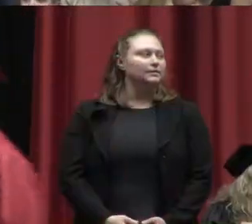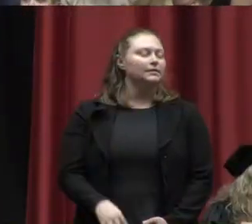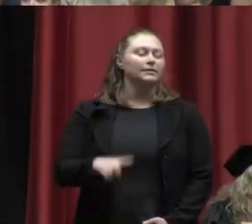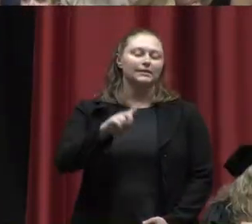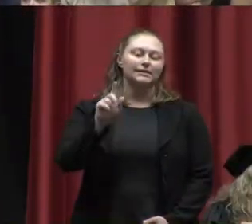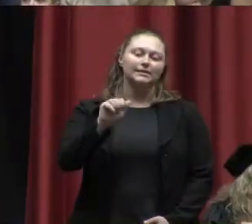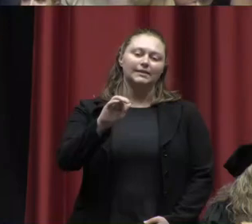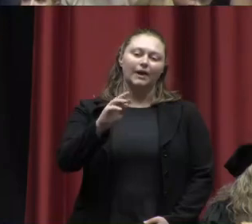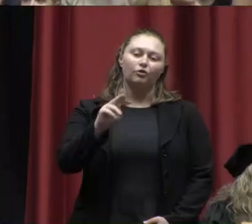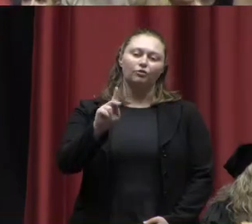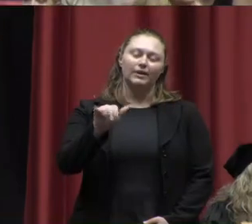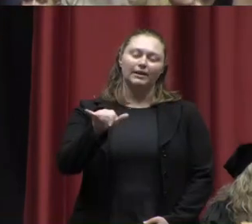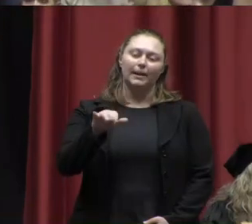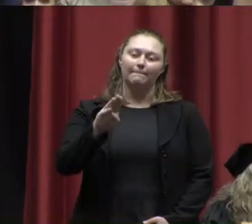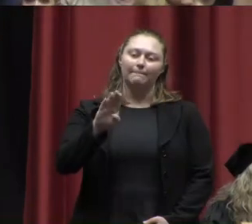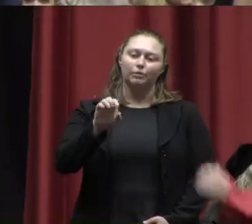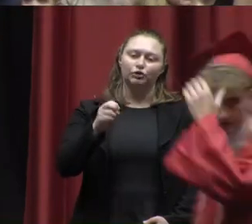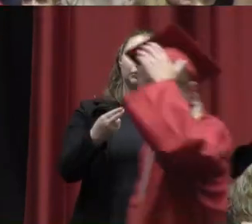Zachary Weiss.